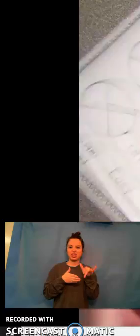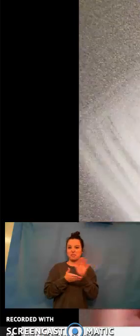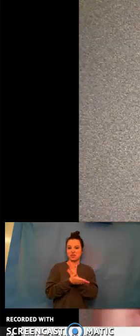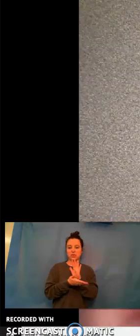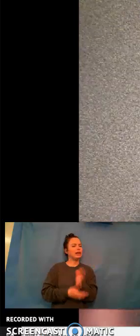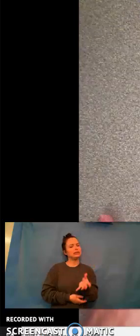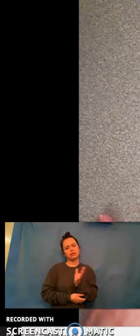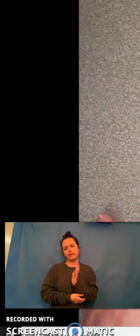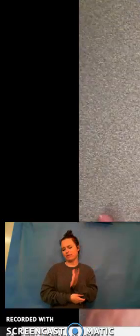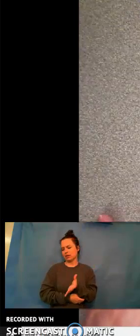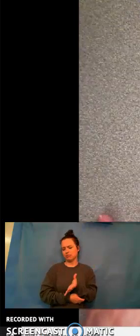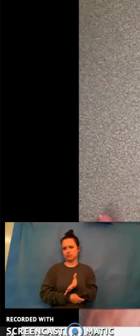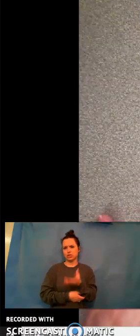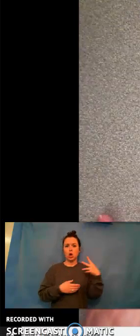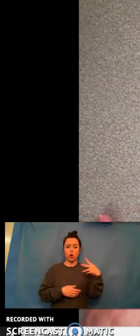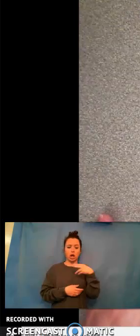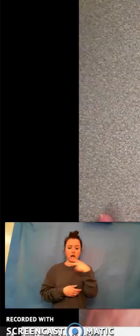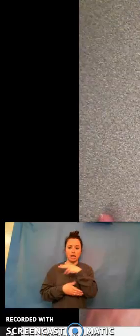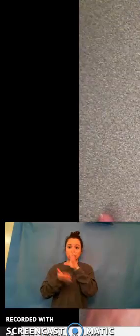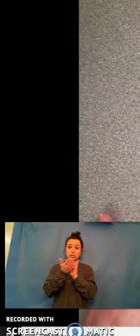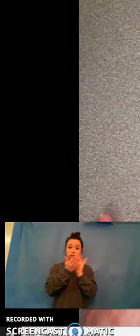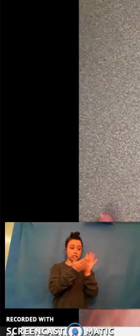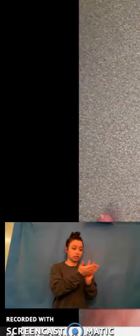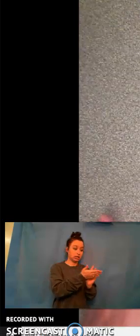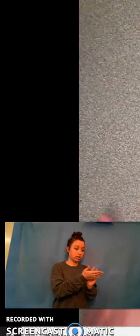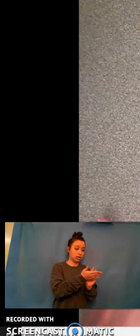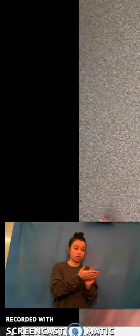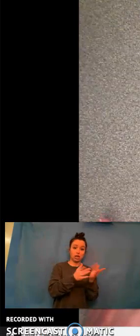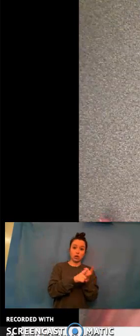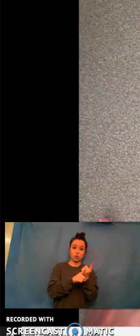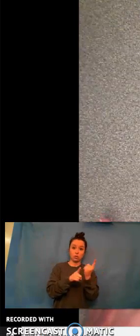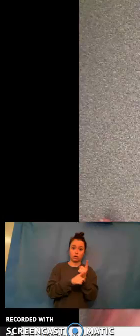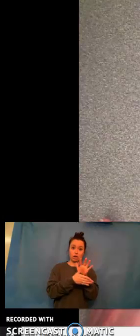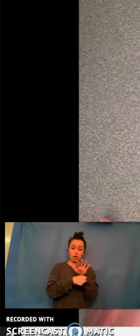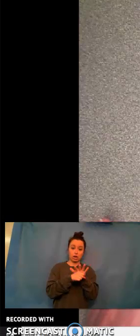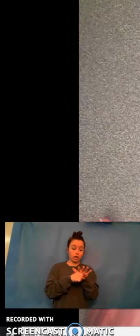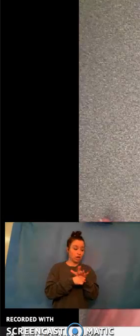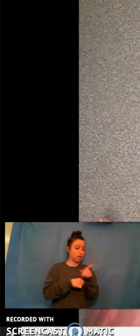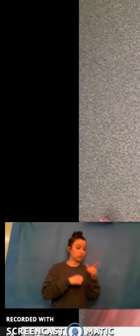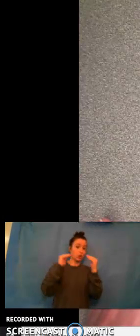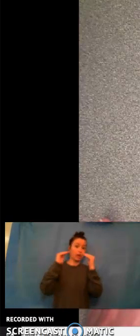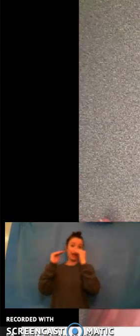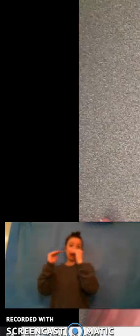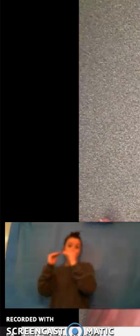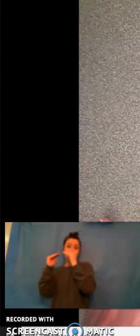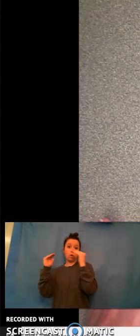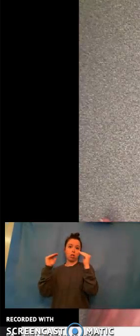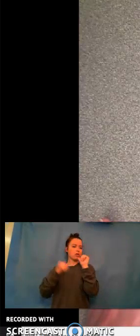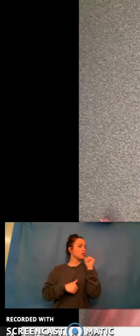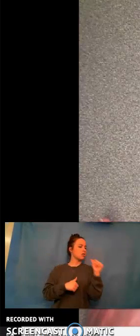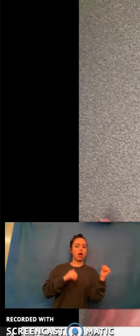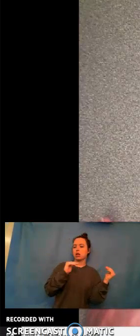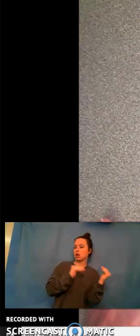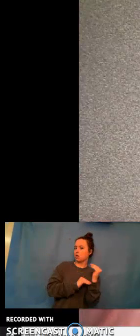okay. So you're going to cut out these shapes and decide if they are equal or not